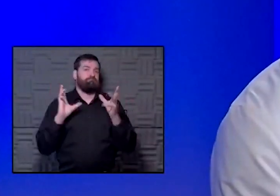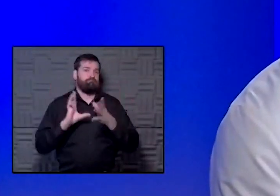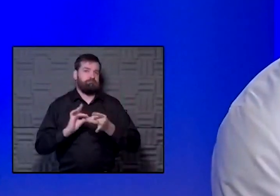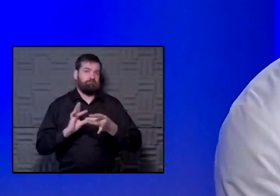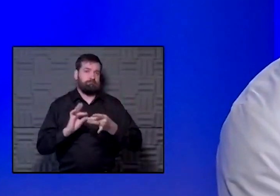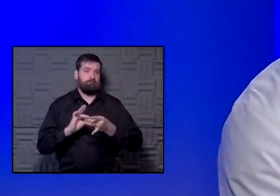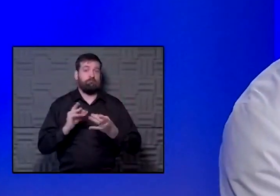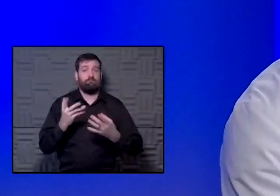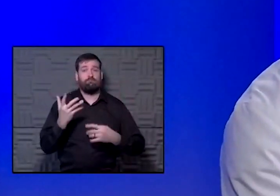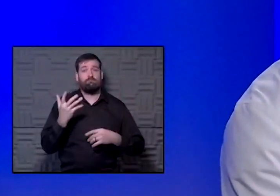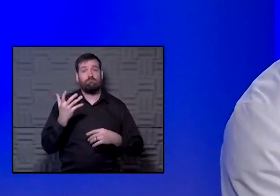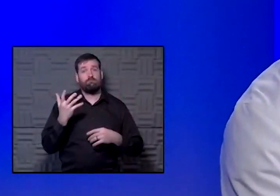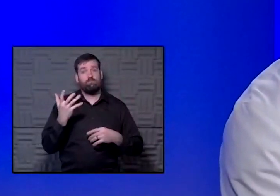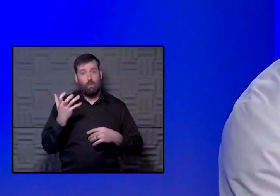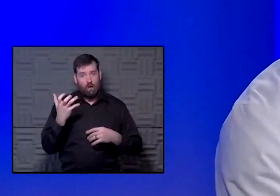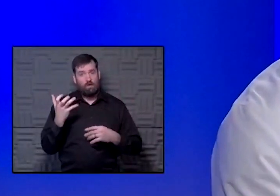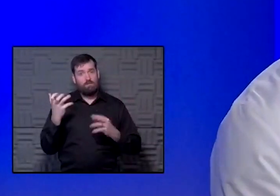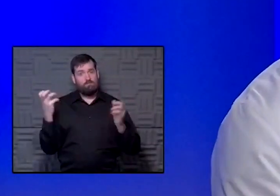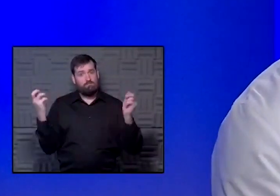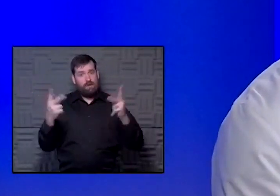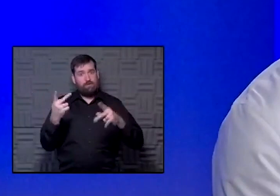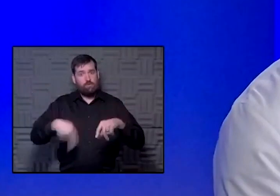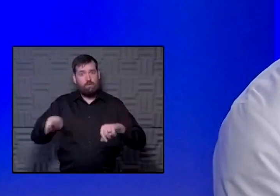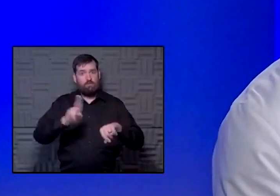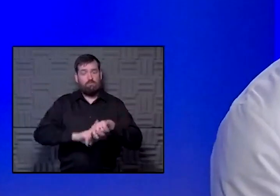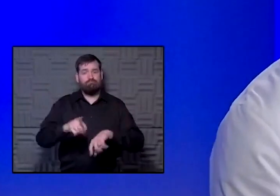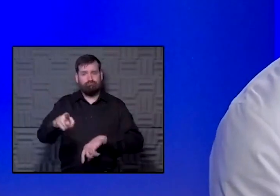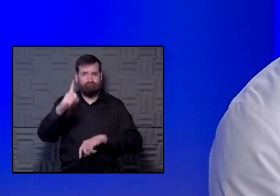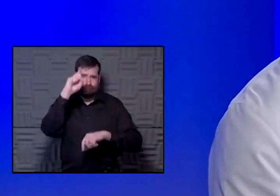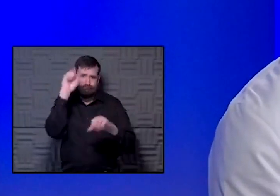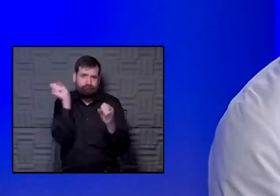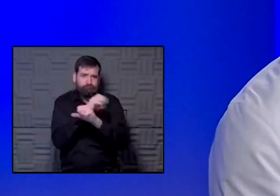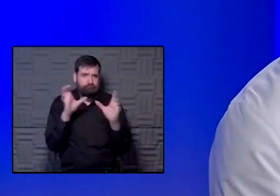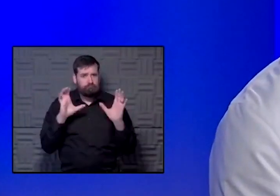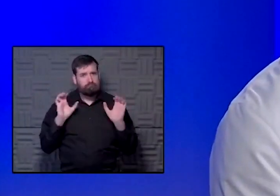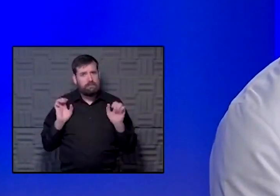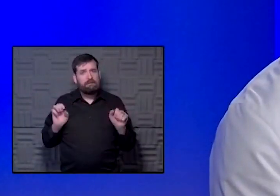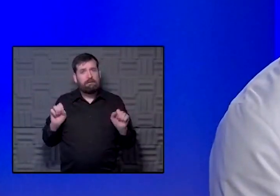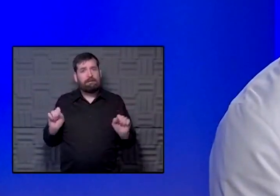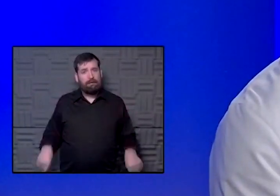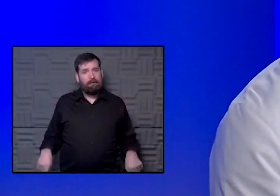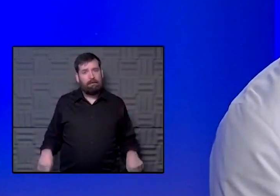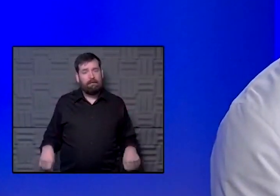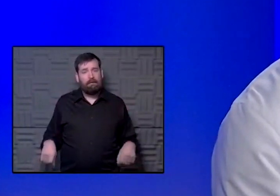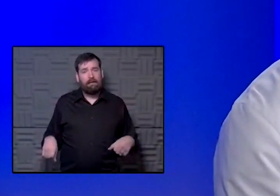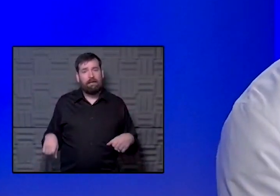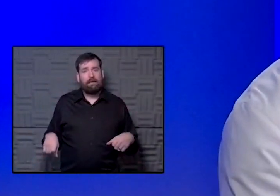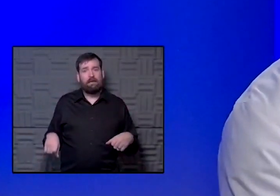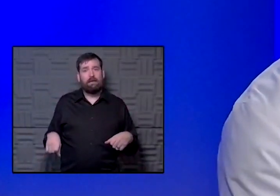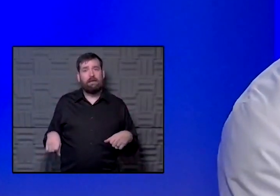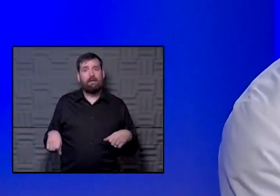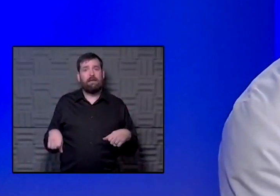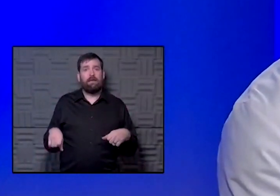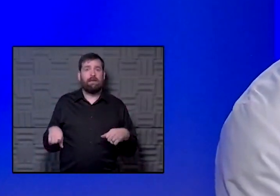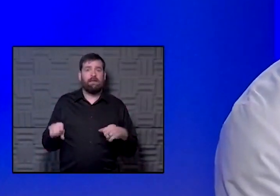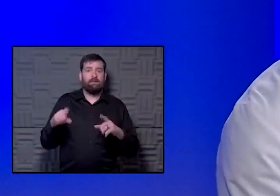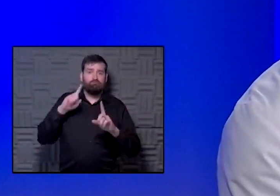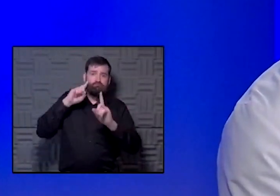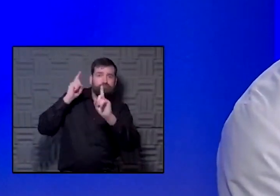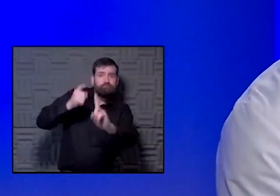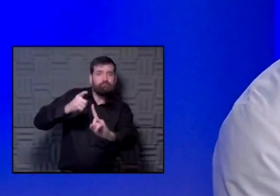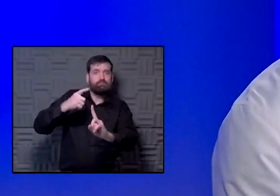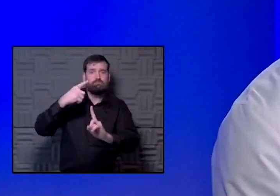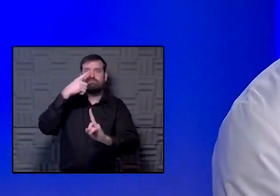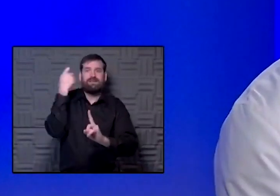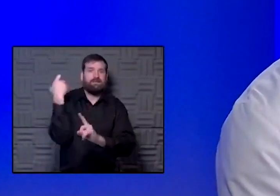he would like things to get back to normal, and he does envision a time when we can move in an expedited way towards normal because